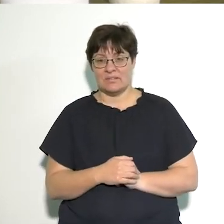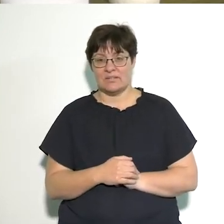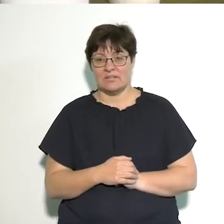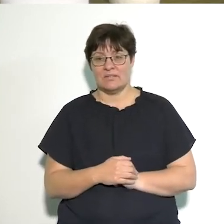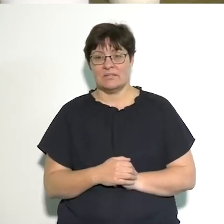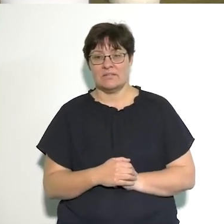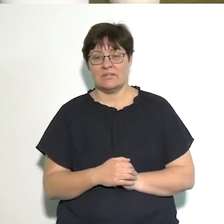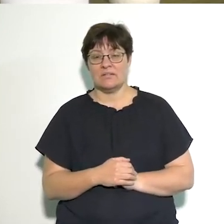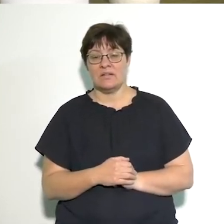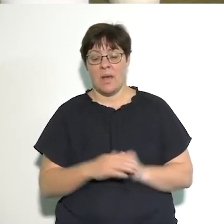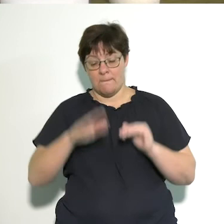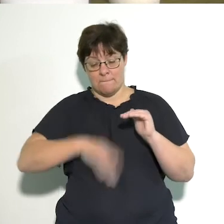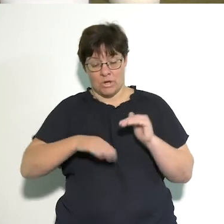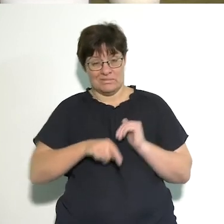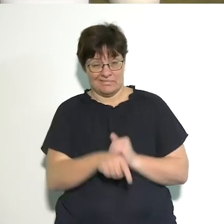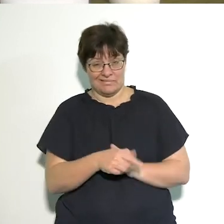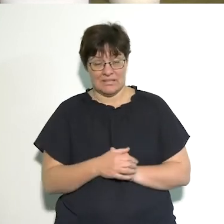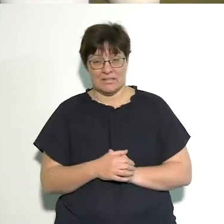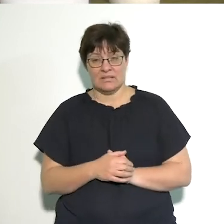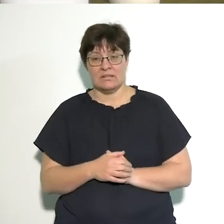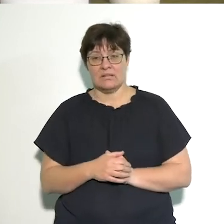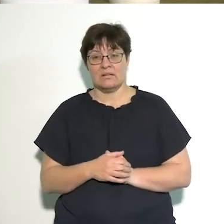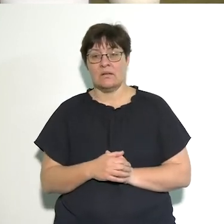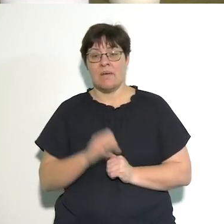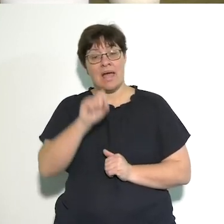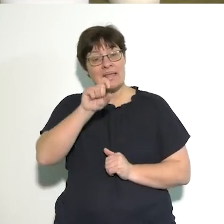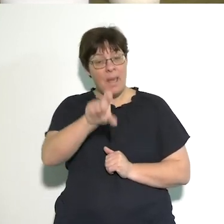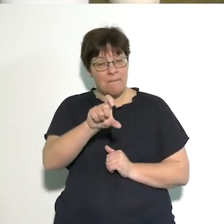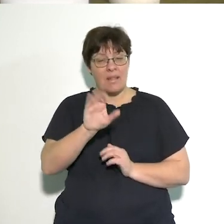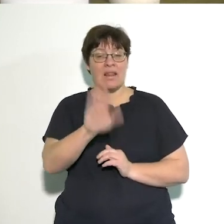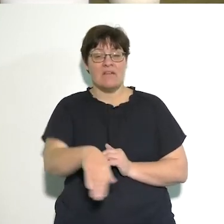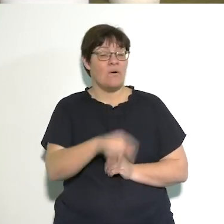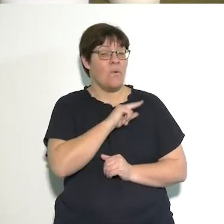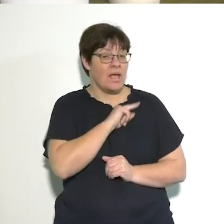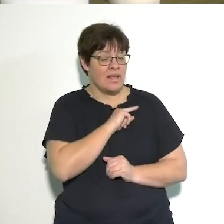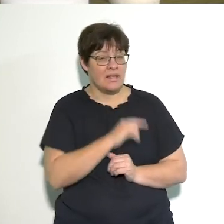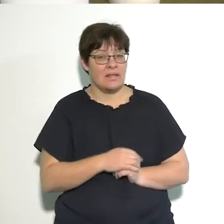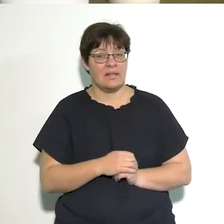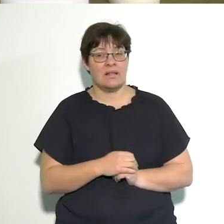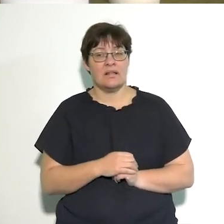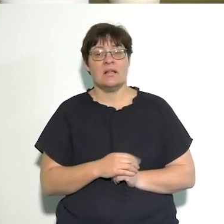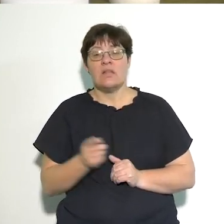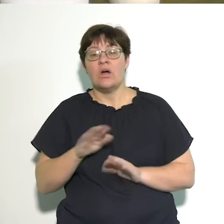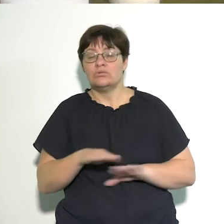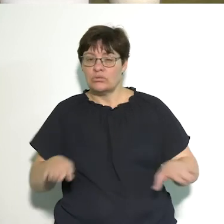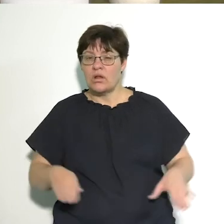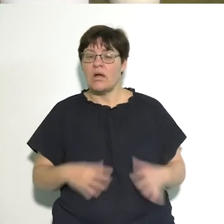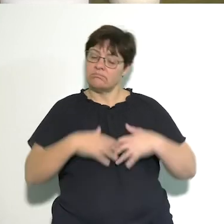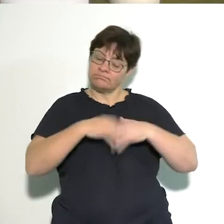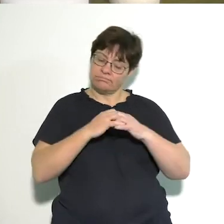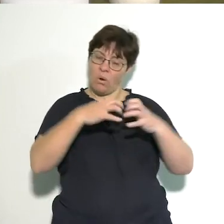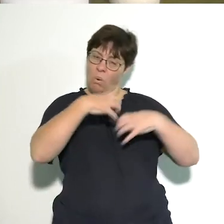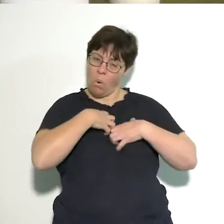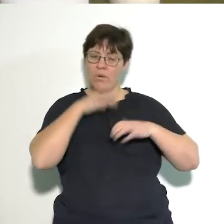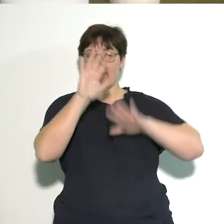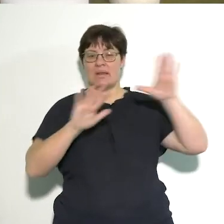to afford me the space. At the bottom here, I left a gap to just give the children an opportunity to